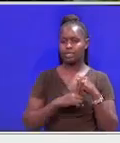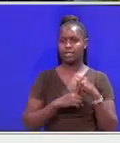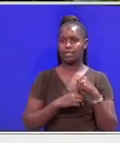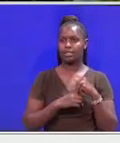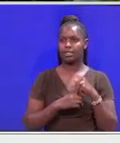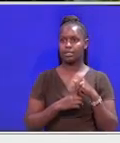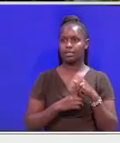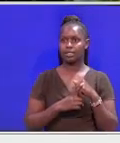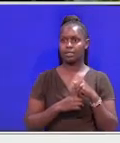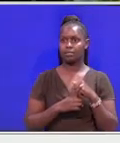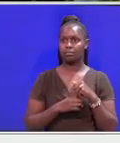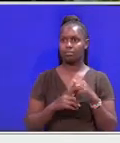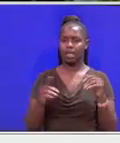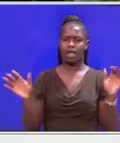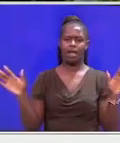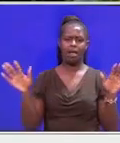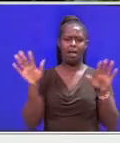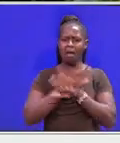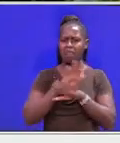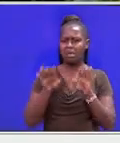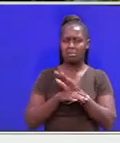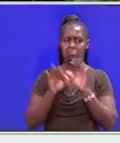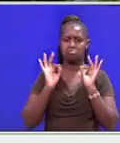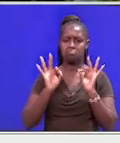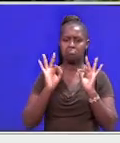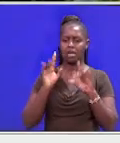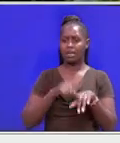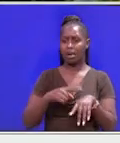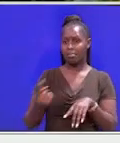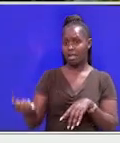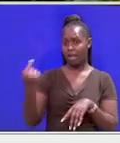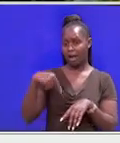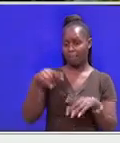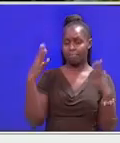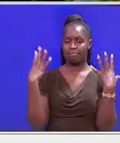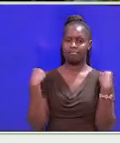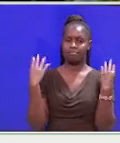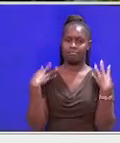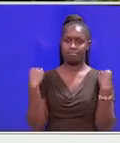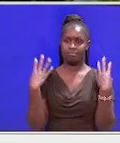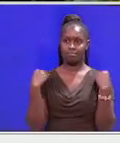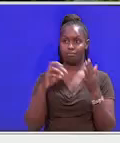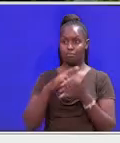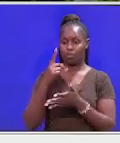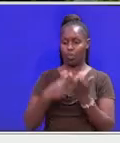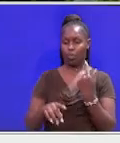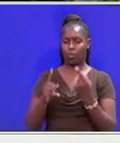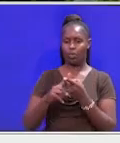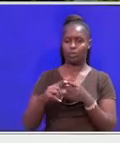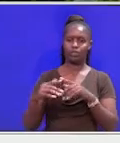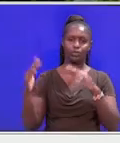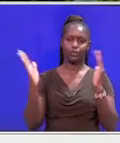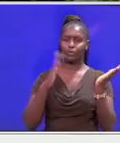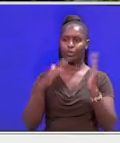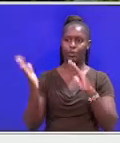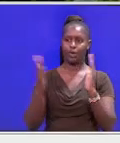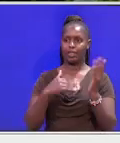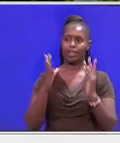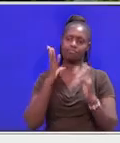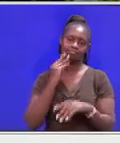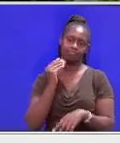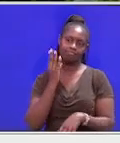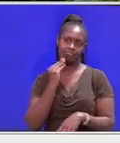26th. Maandalizi yangu iko sawa sababu nikija hapa already nilikuwa nimefanya mazoezi. So hapa tu ni ile kuzoeana na hewa. Na nimeona hewa ya hapa